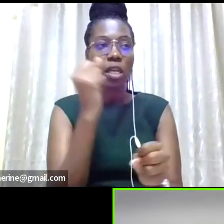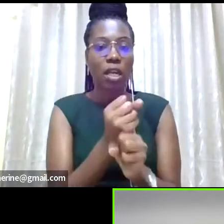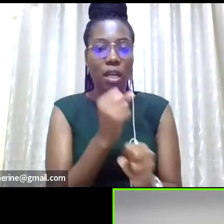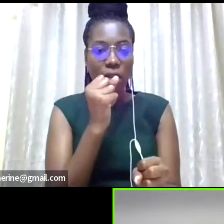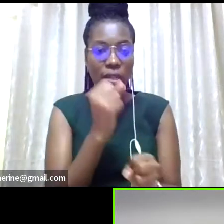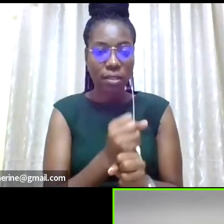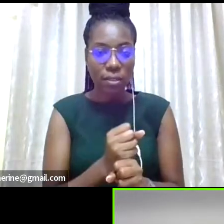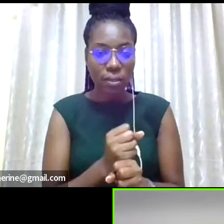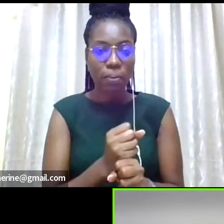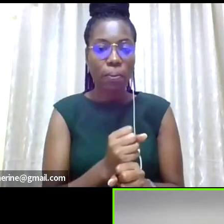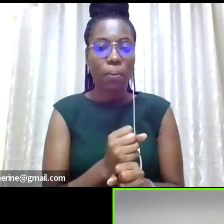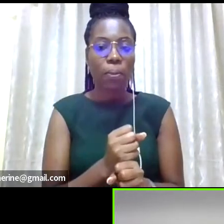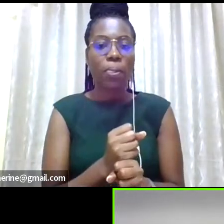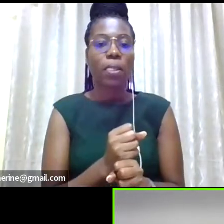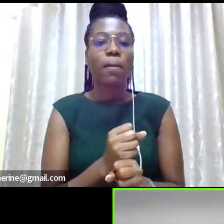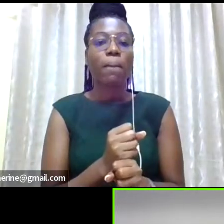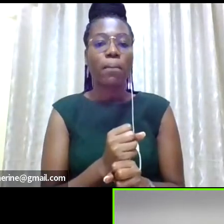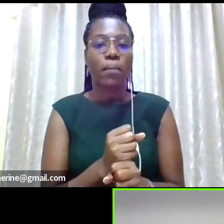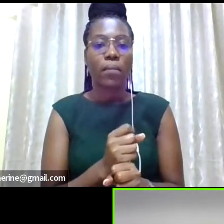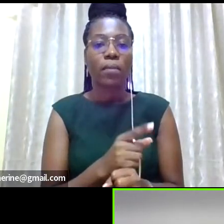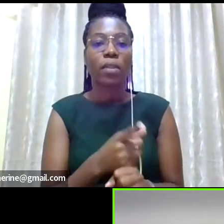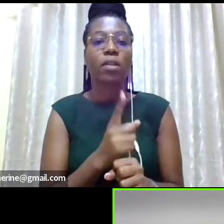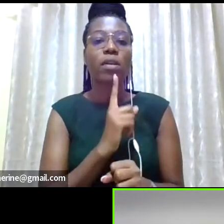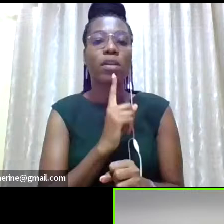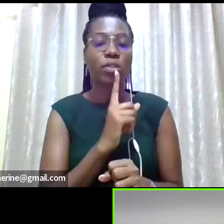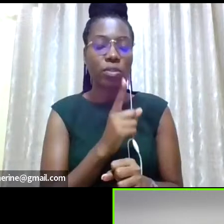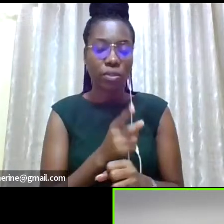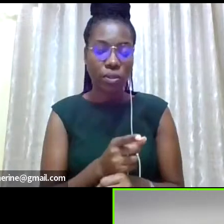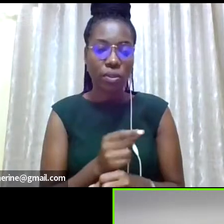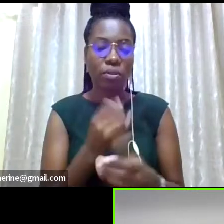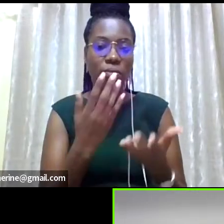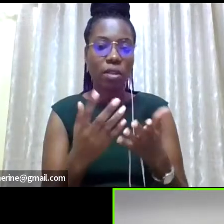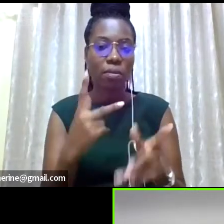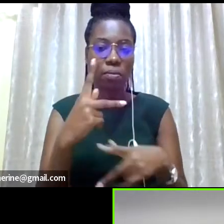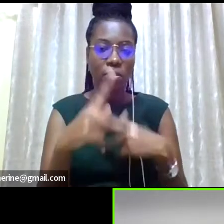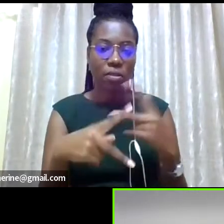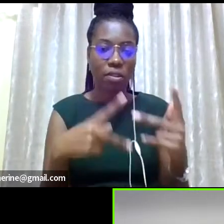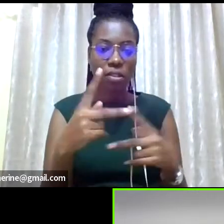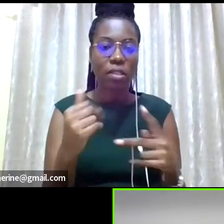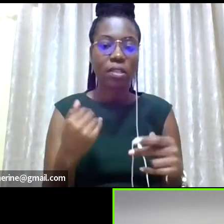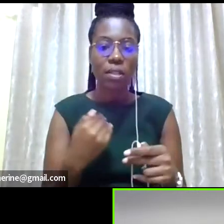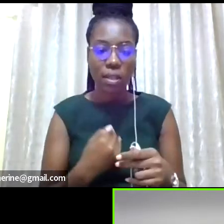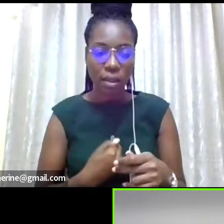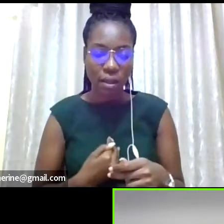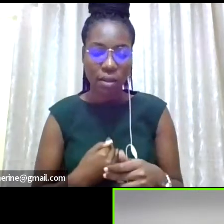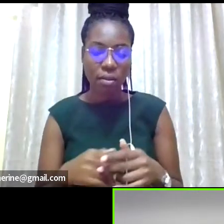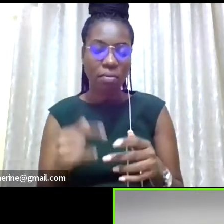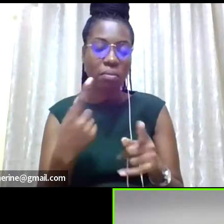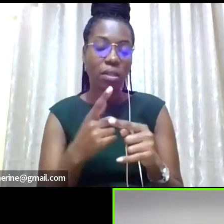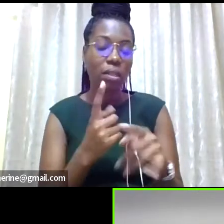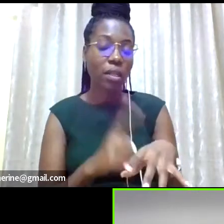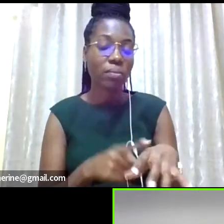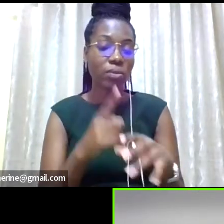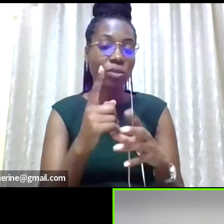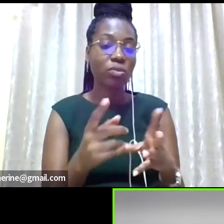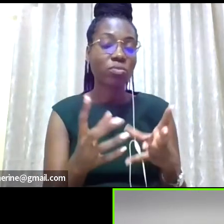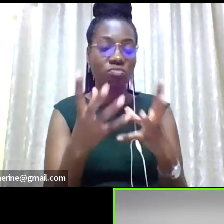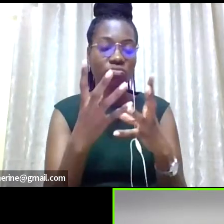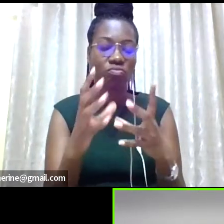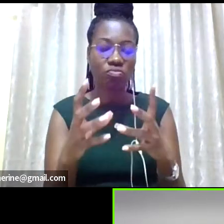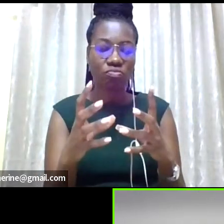your contract, you need to follow due process to make sure that if you're terminating that employee, it